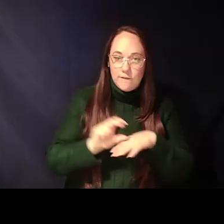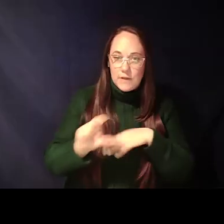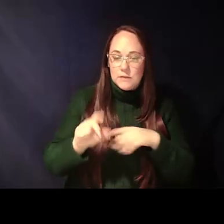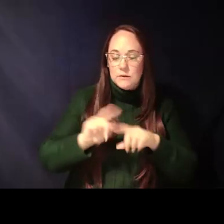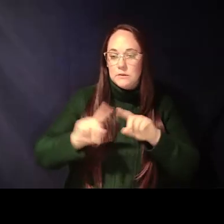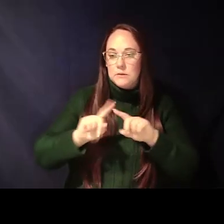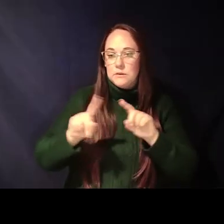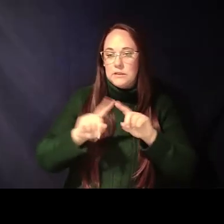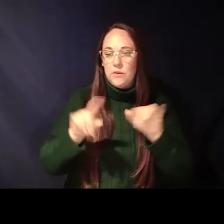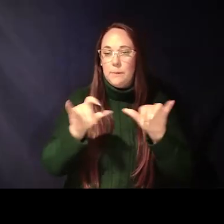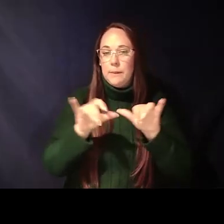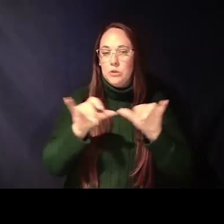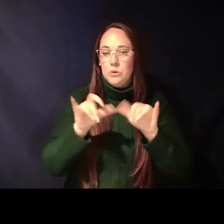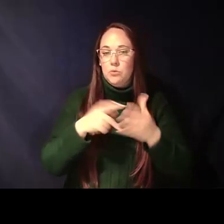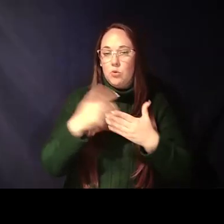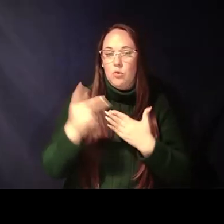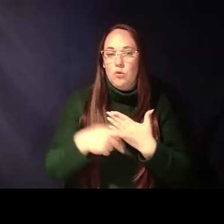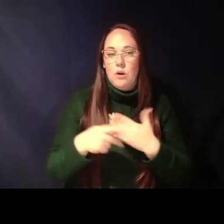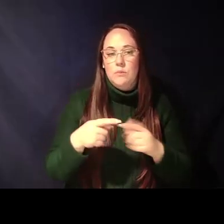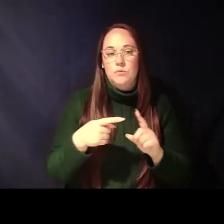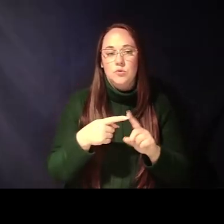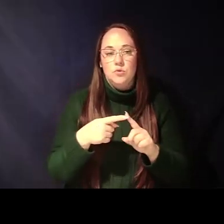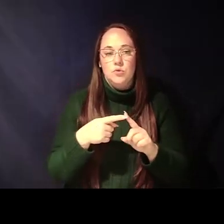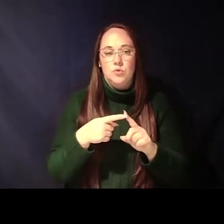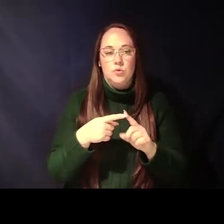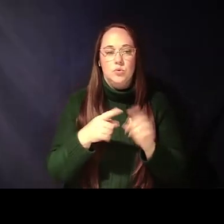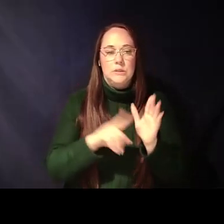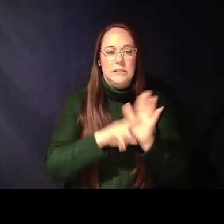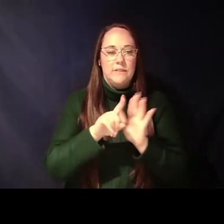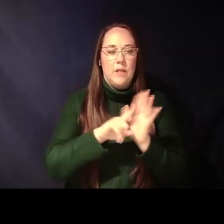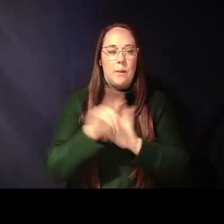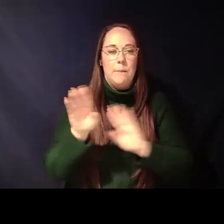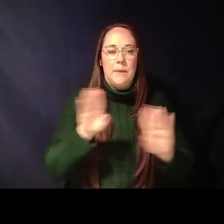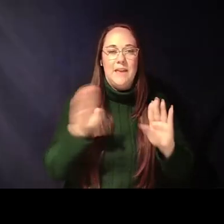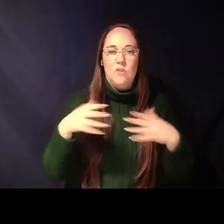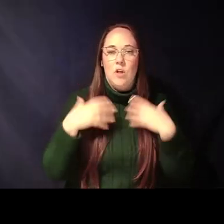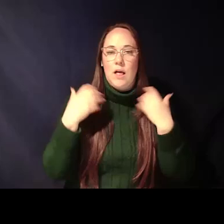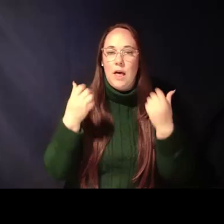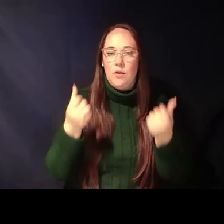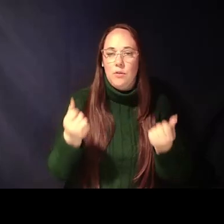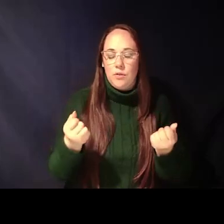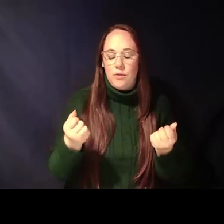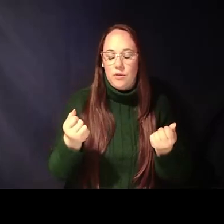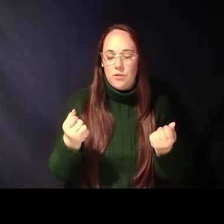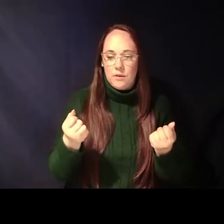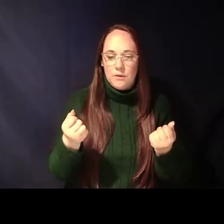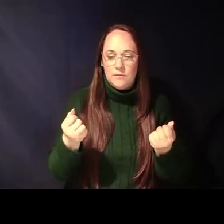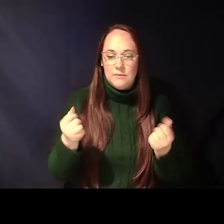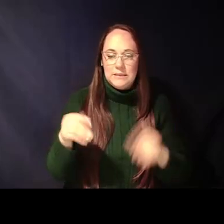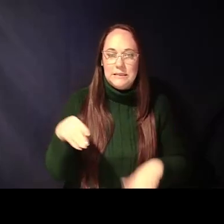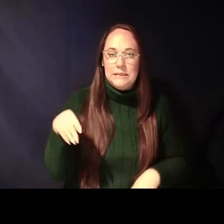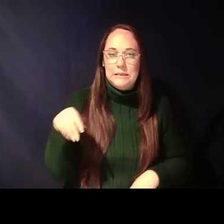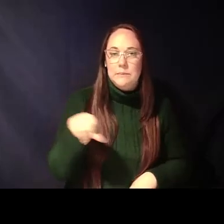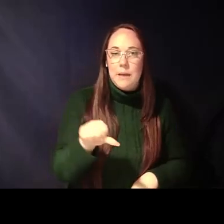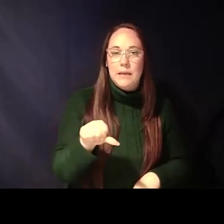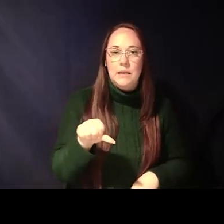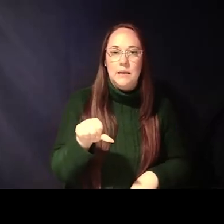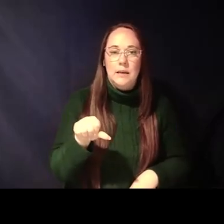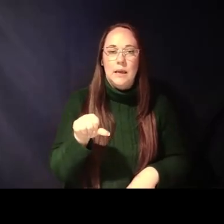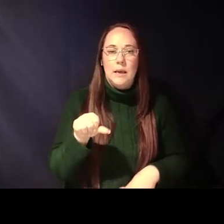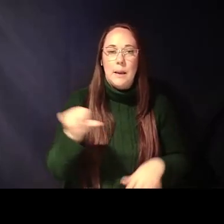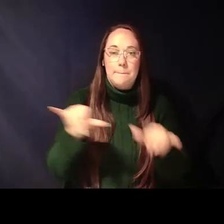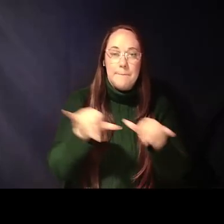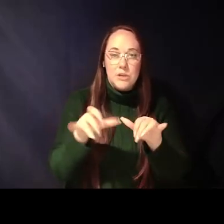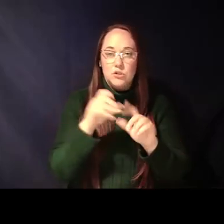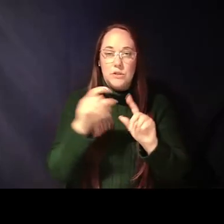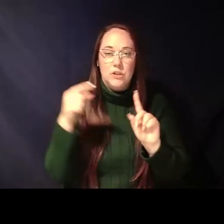different measurement programs to start to develop behavioral health spending measures and targets across